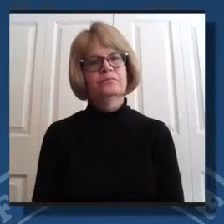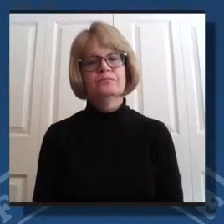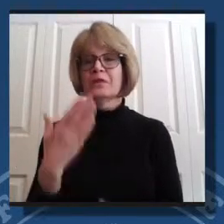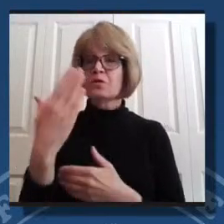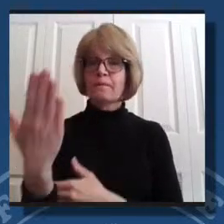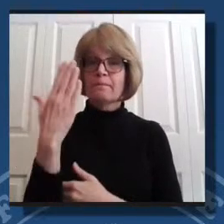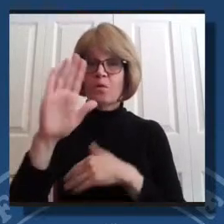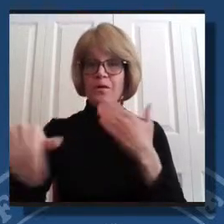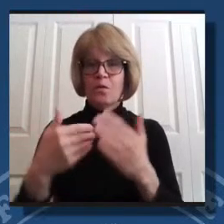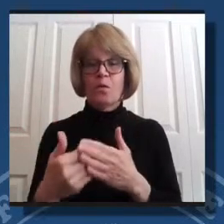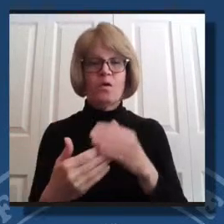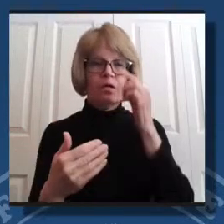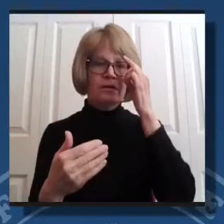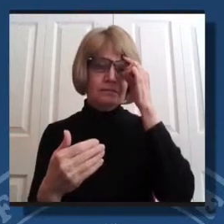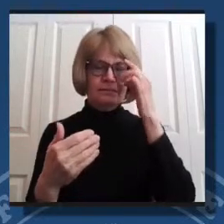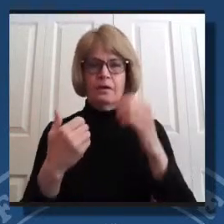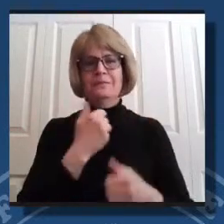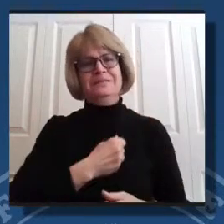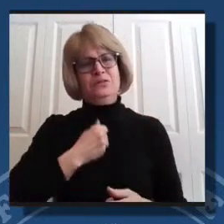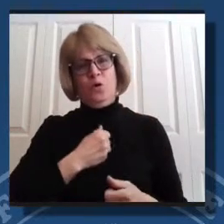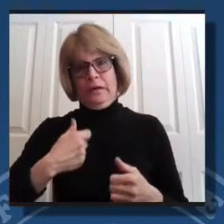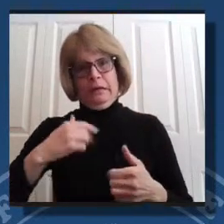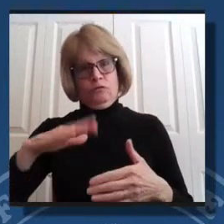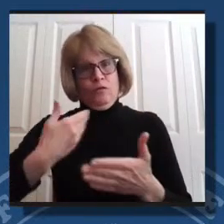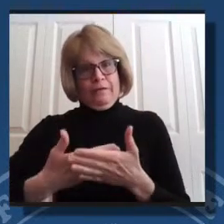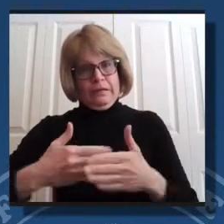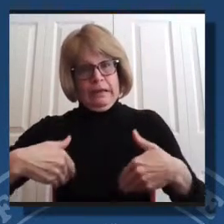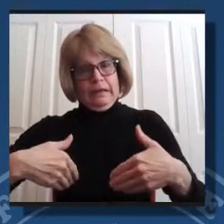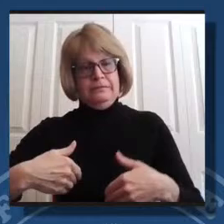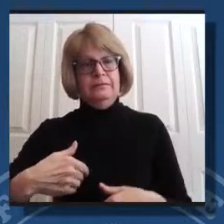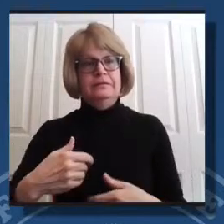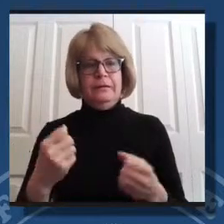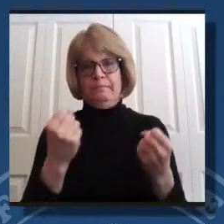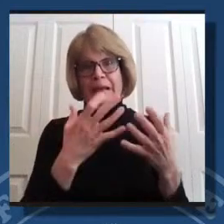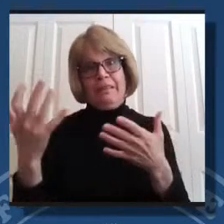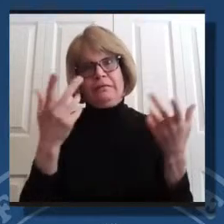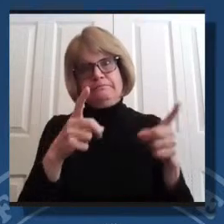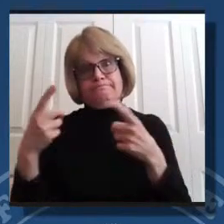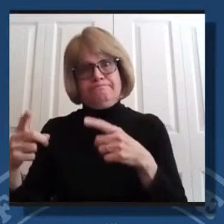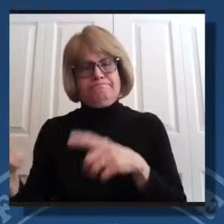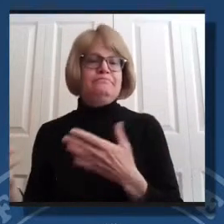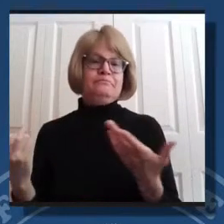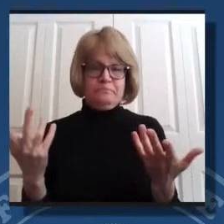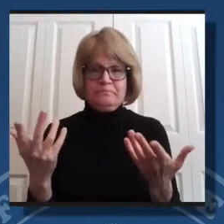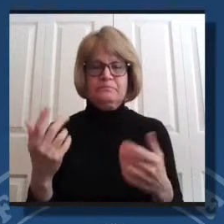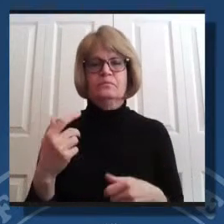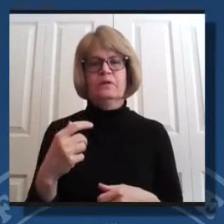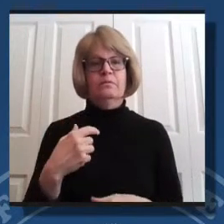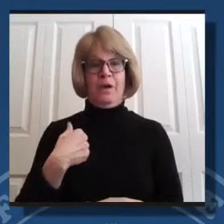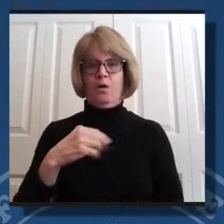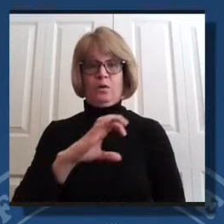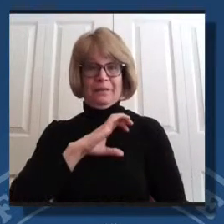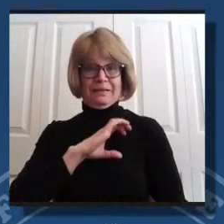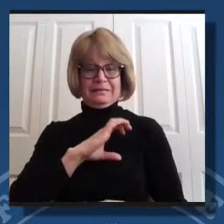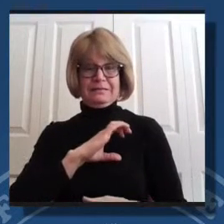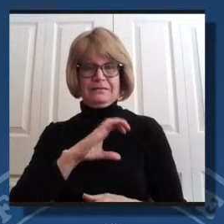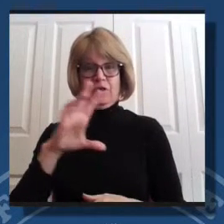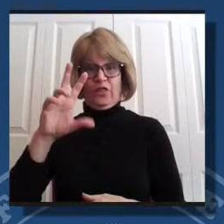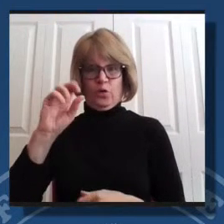morning, everyone. I'm so sorry I'm a little late. Got a lot of things going on. But, you know, I was a police officer for 30